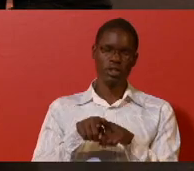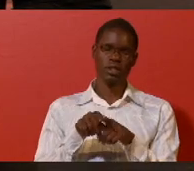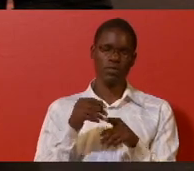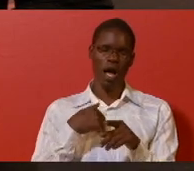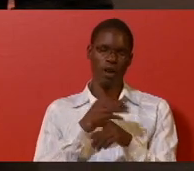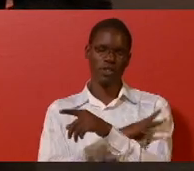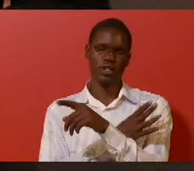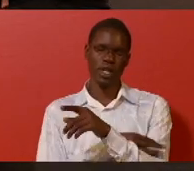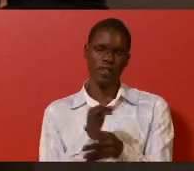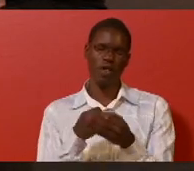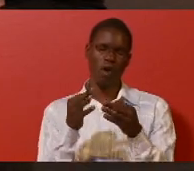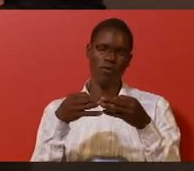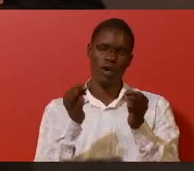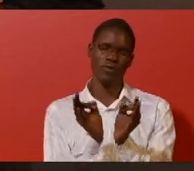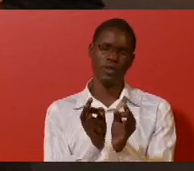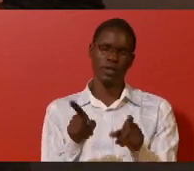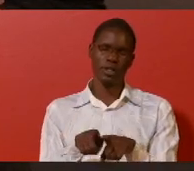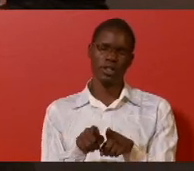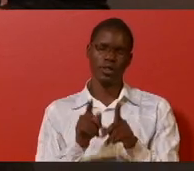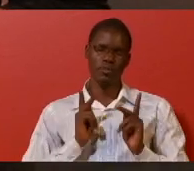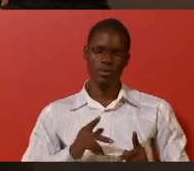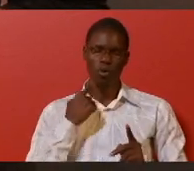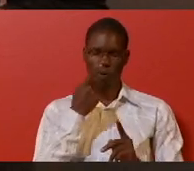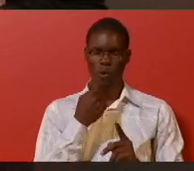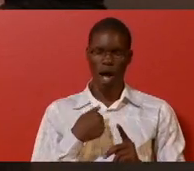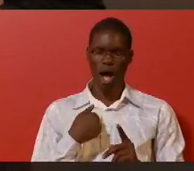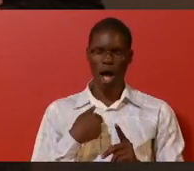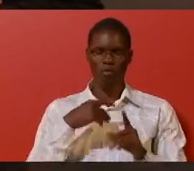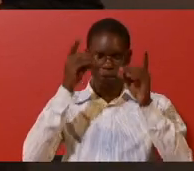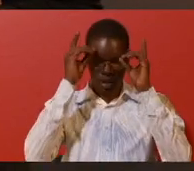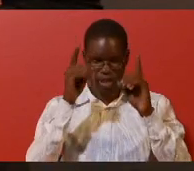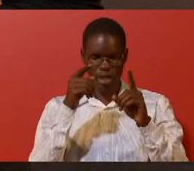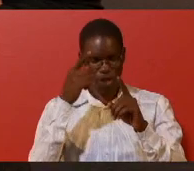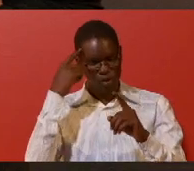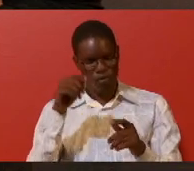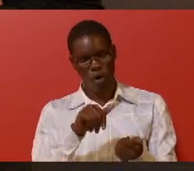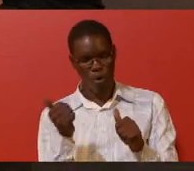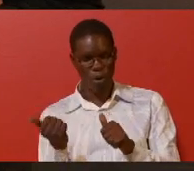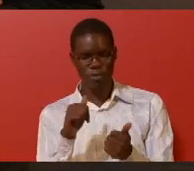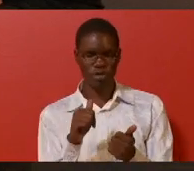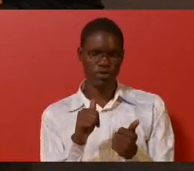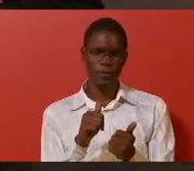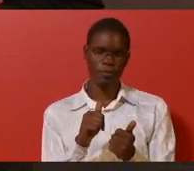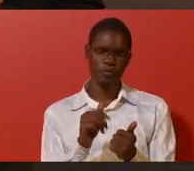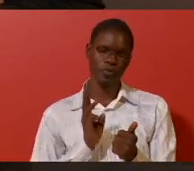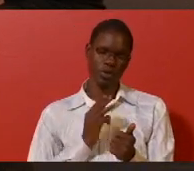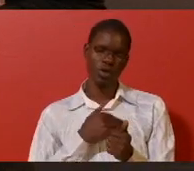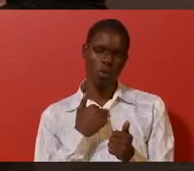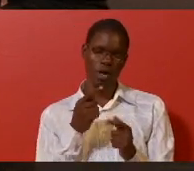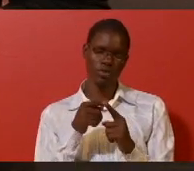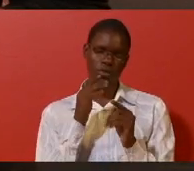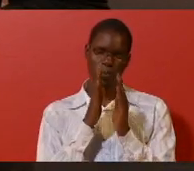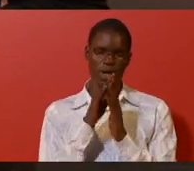to strengthen their family. And then those who raise their hands, indicating their desire to be baptized, we want to pray for